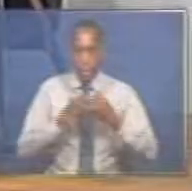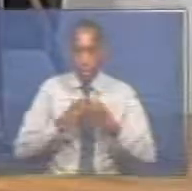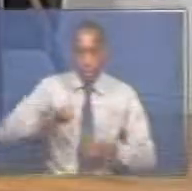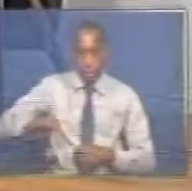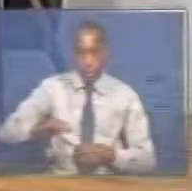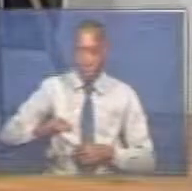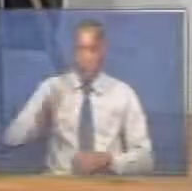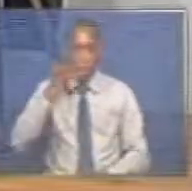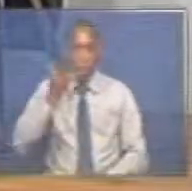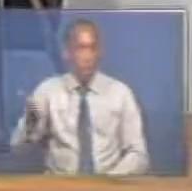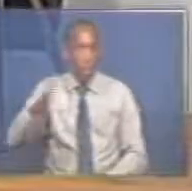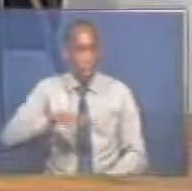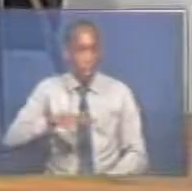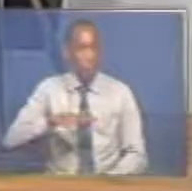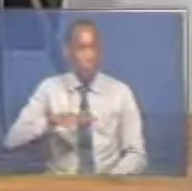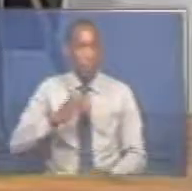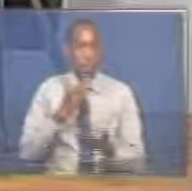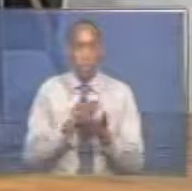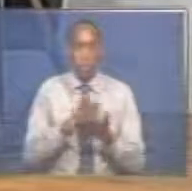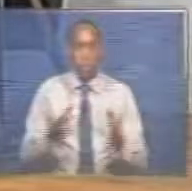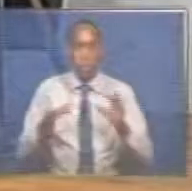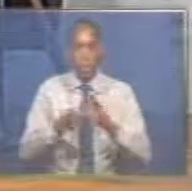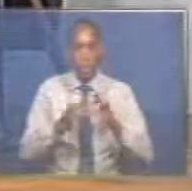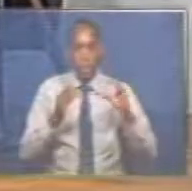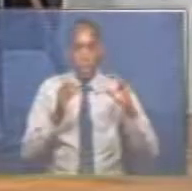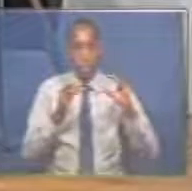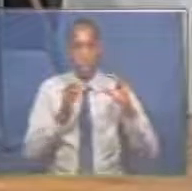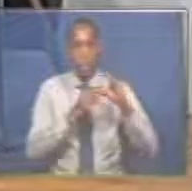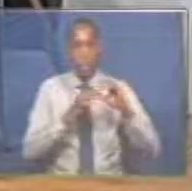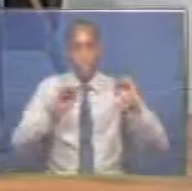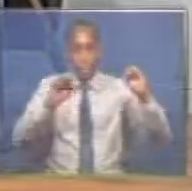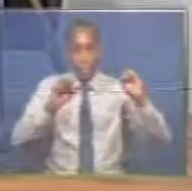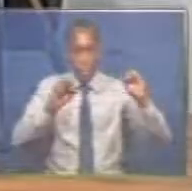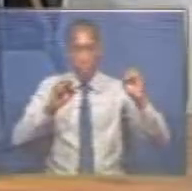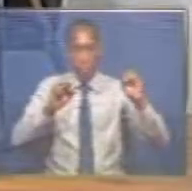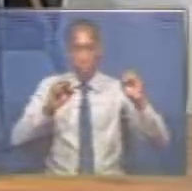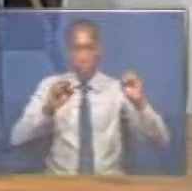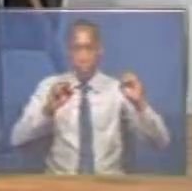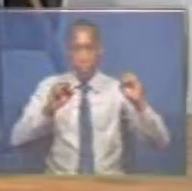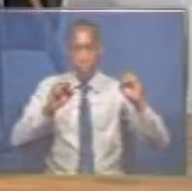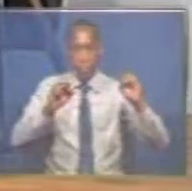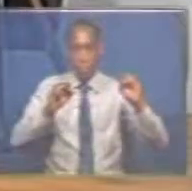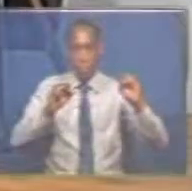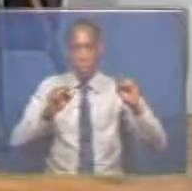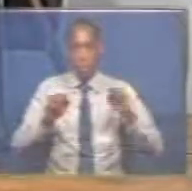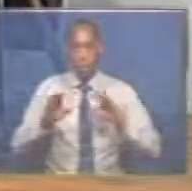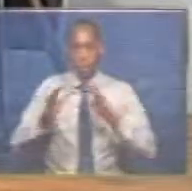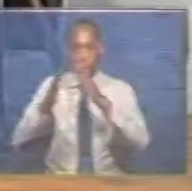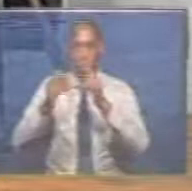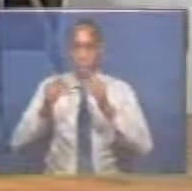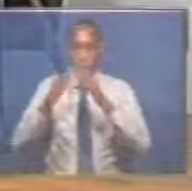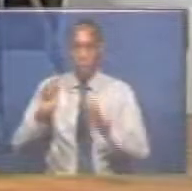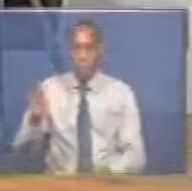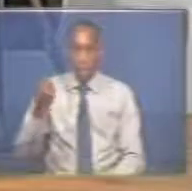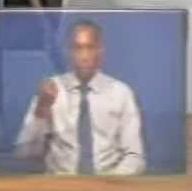back to the studio, and of course, we'll be joined by Chelsea fans, and of course, call us as Arsenal, of course, as Arsenal Kenya,